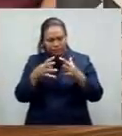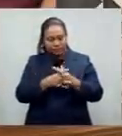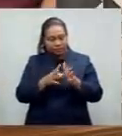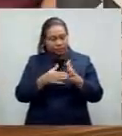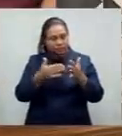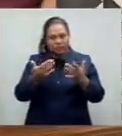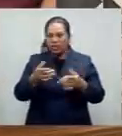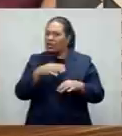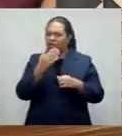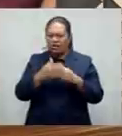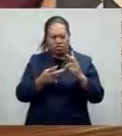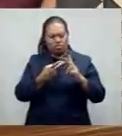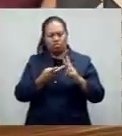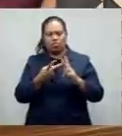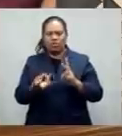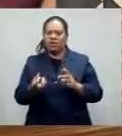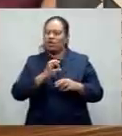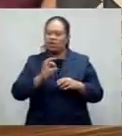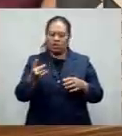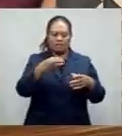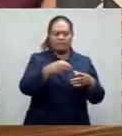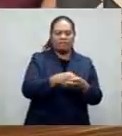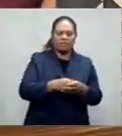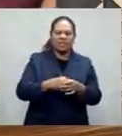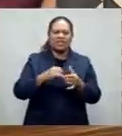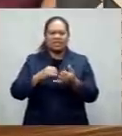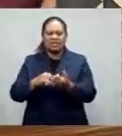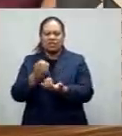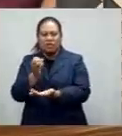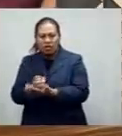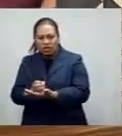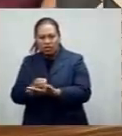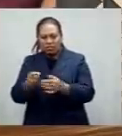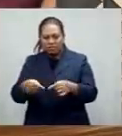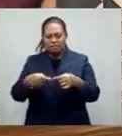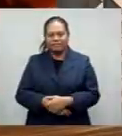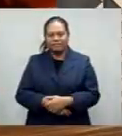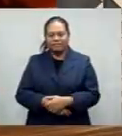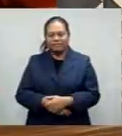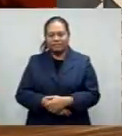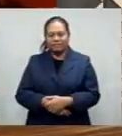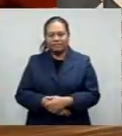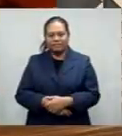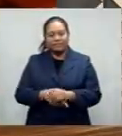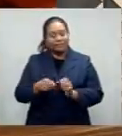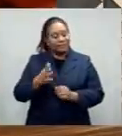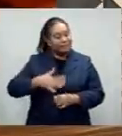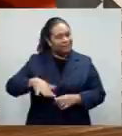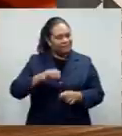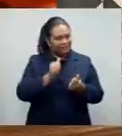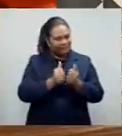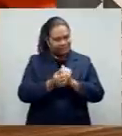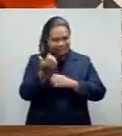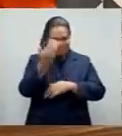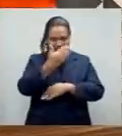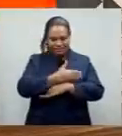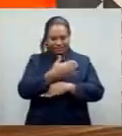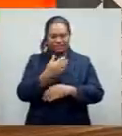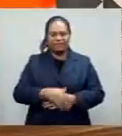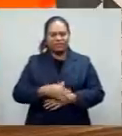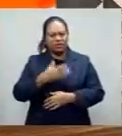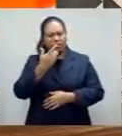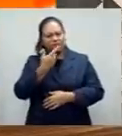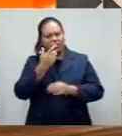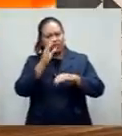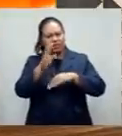not feature in the final State of Origin clash against Queensland next Wednesday. That's it from sports tonight. Coming up in Weird